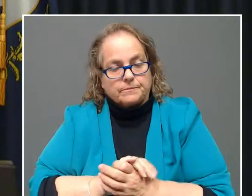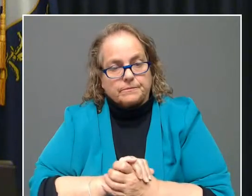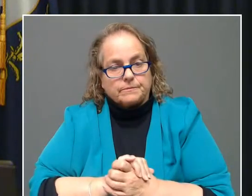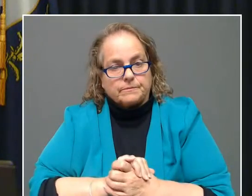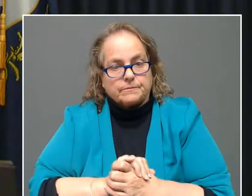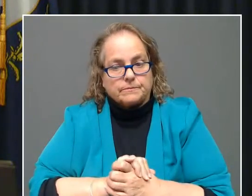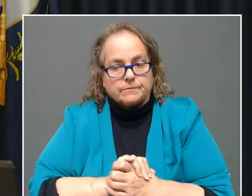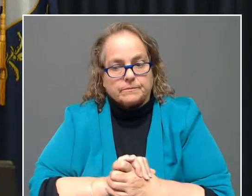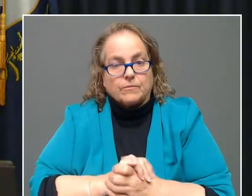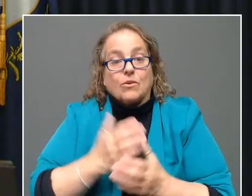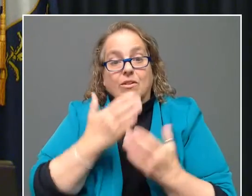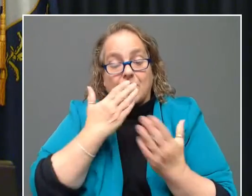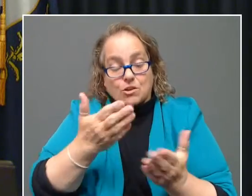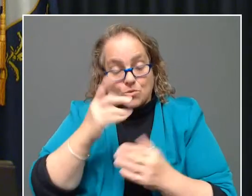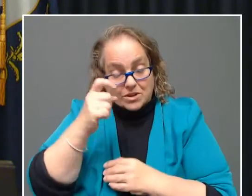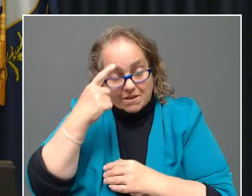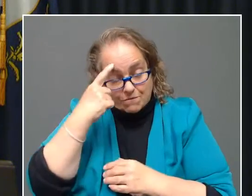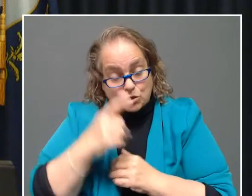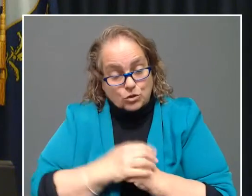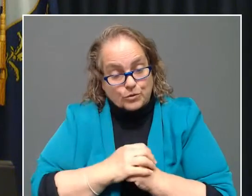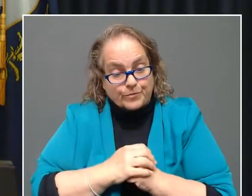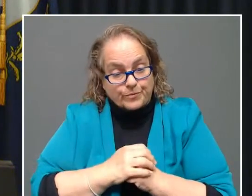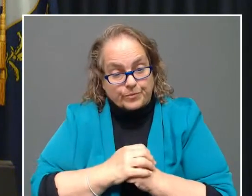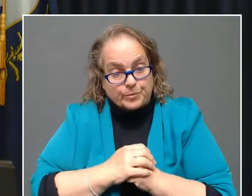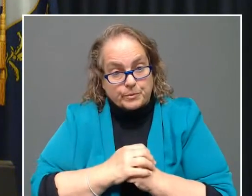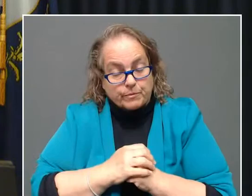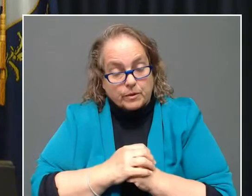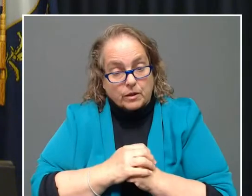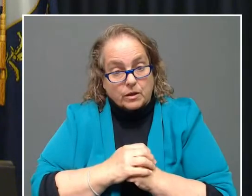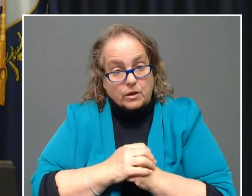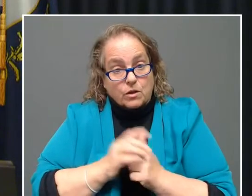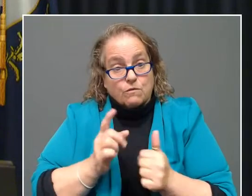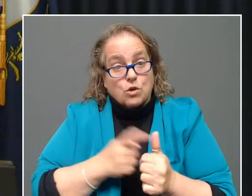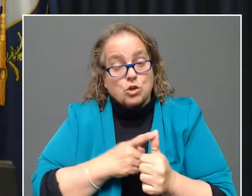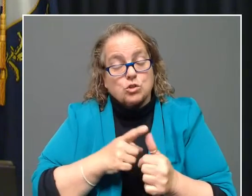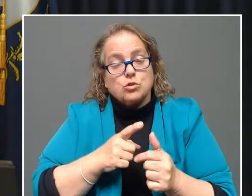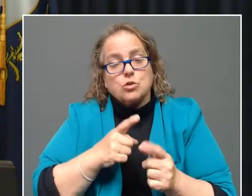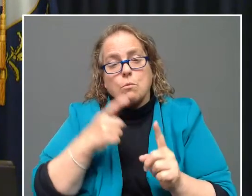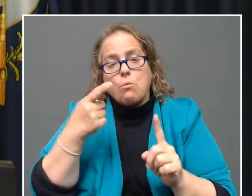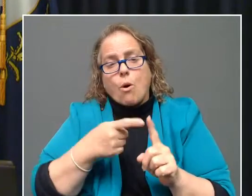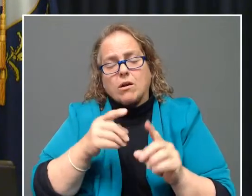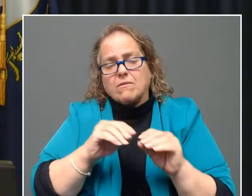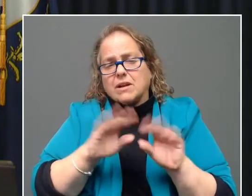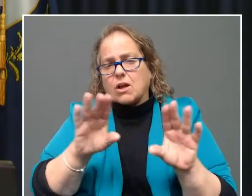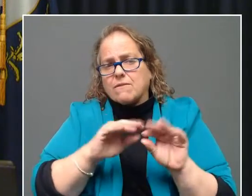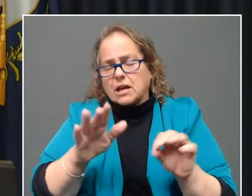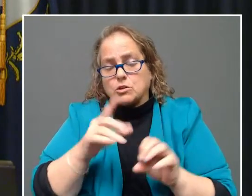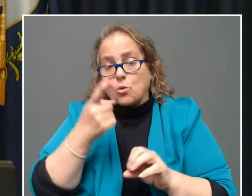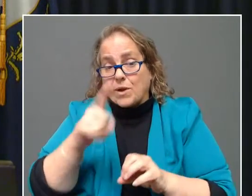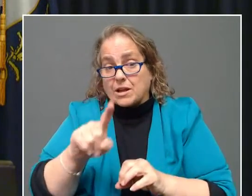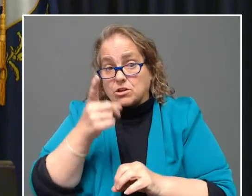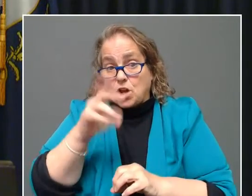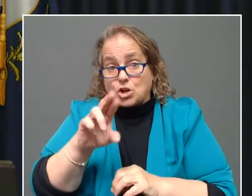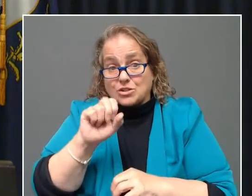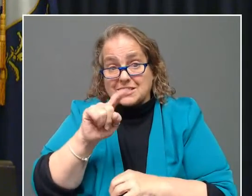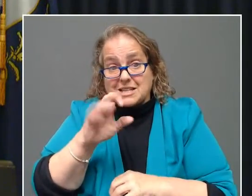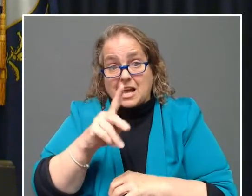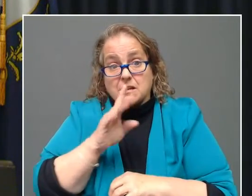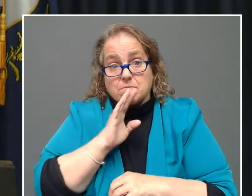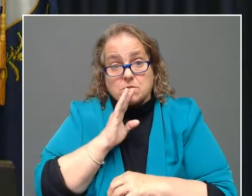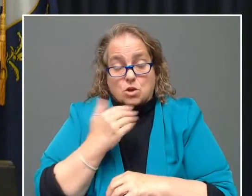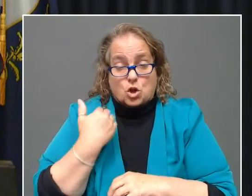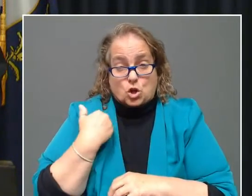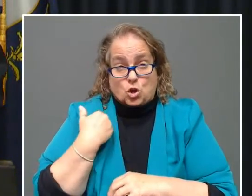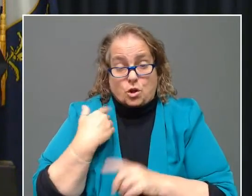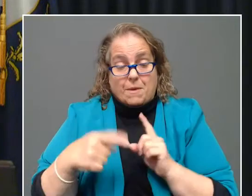Thank you, Governor. First, just a quick point of clarification. When Dr. Stack was speaking earlier about the